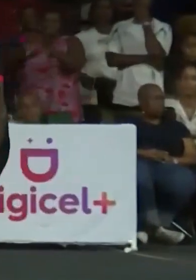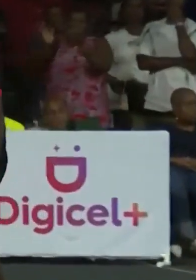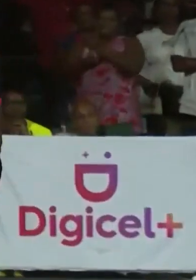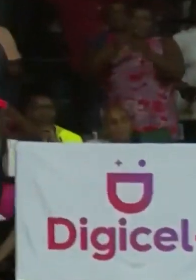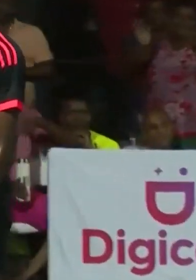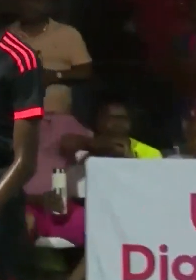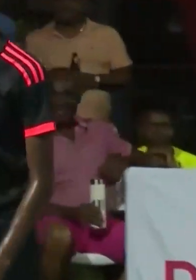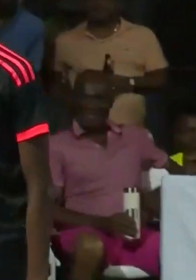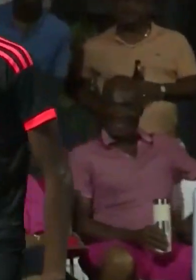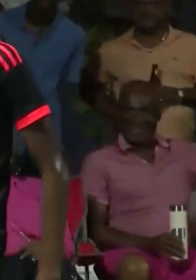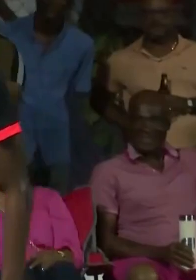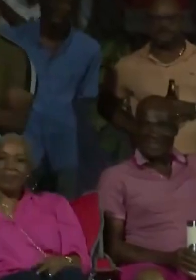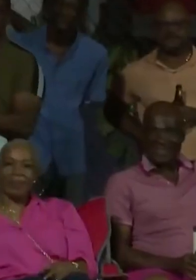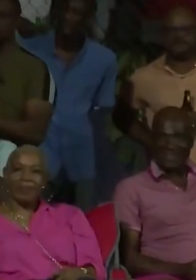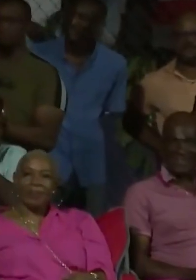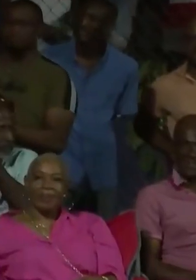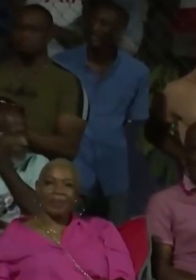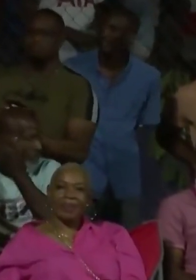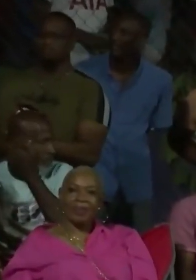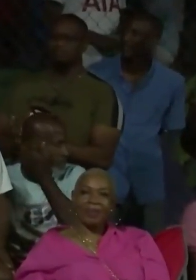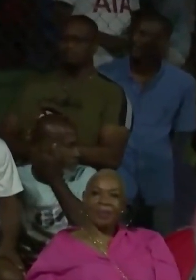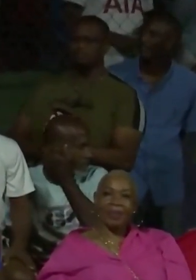the game and the match at